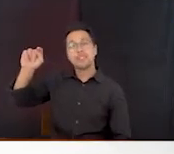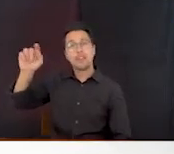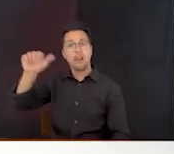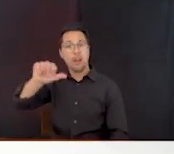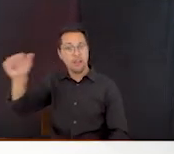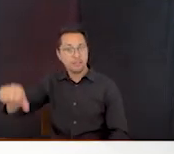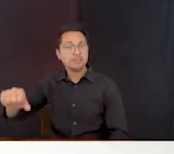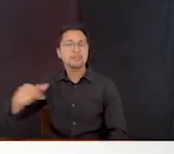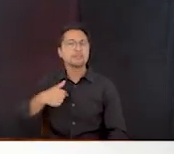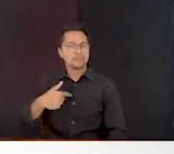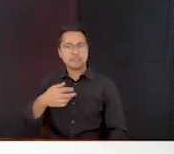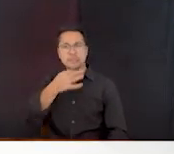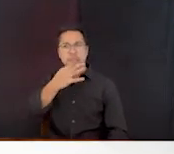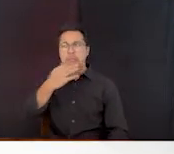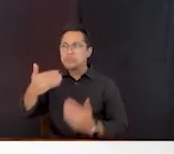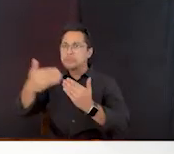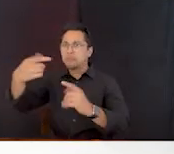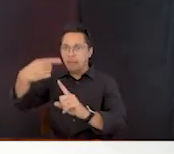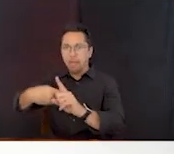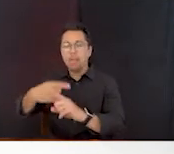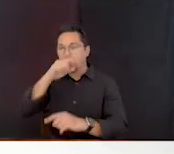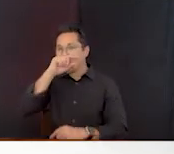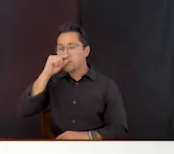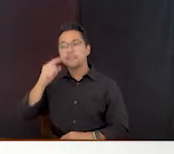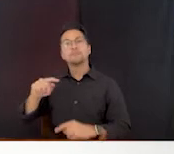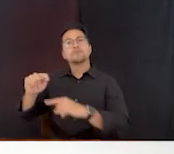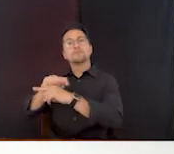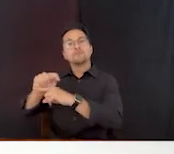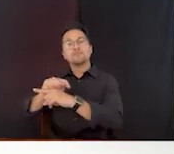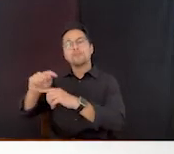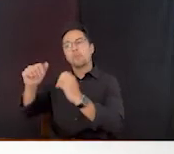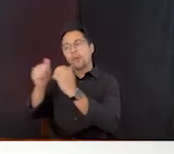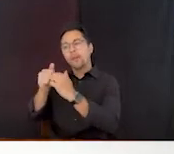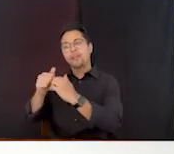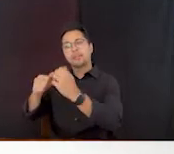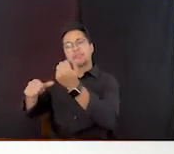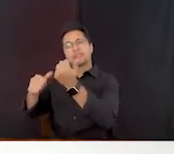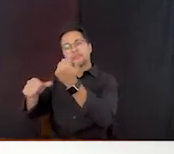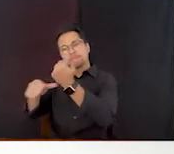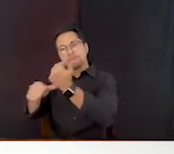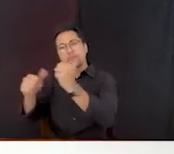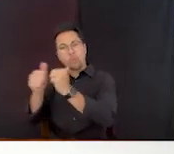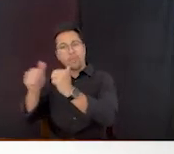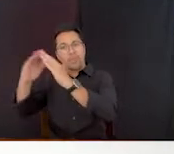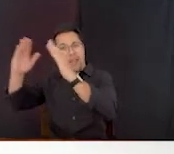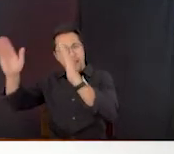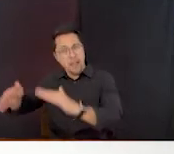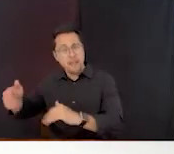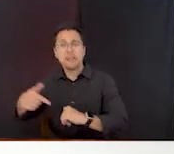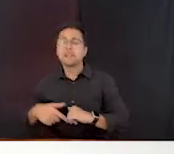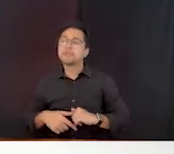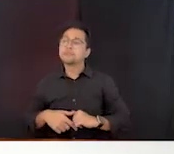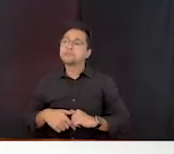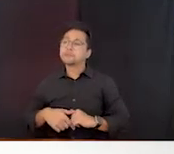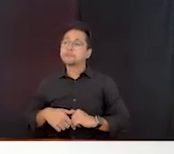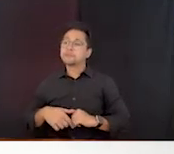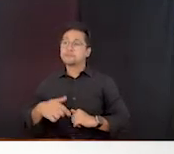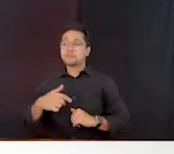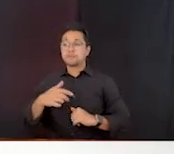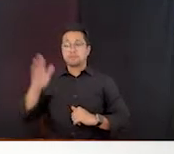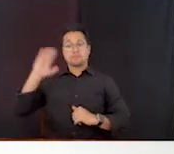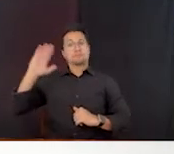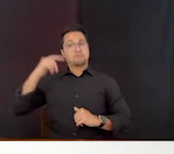Evan Weinstein. I just graduated FSU, graduated my senior year, and I'm going to be going to